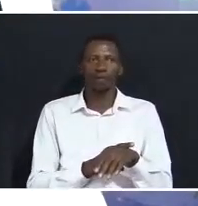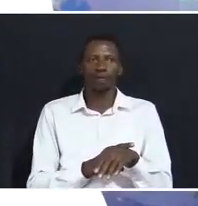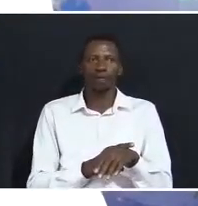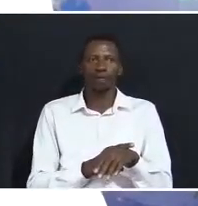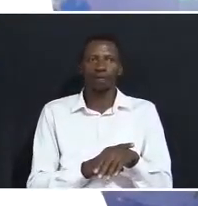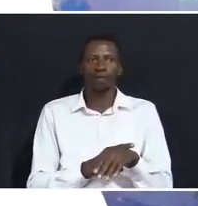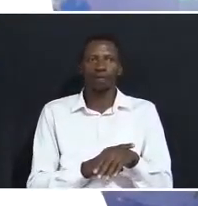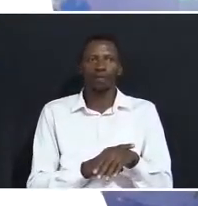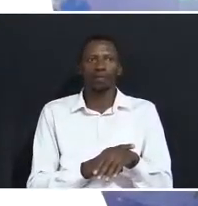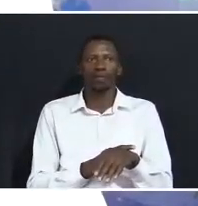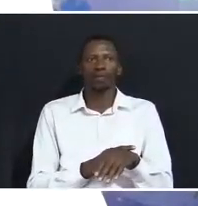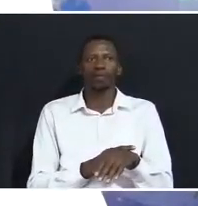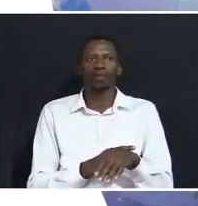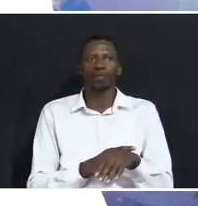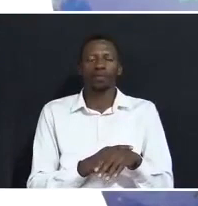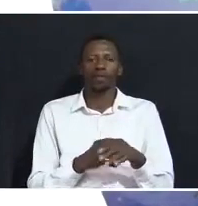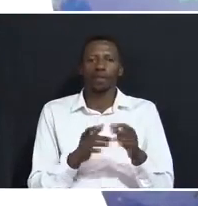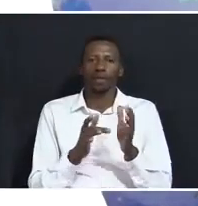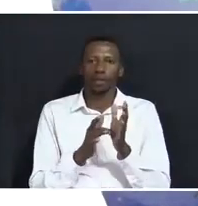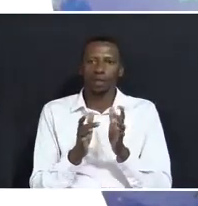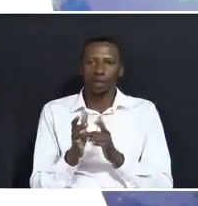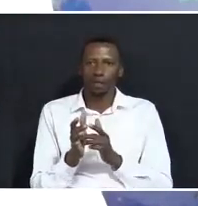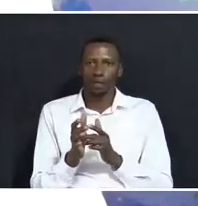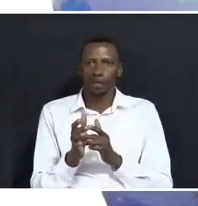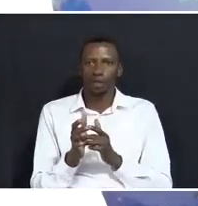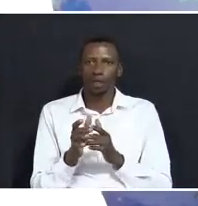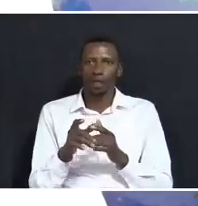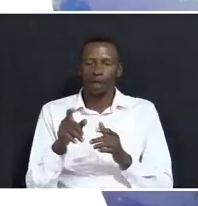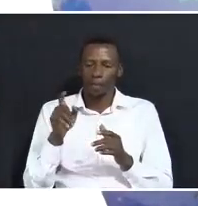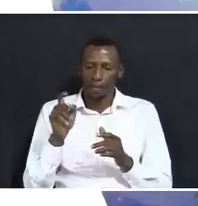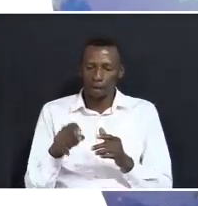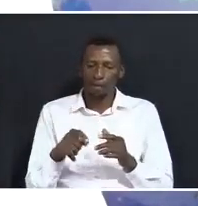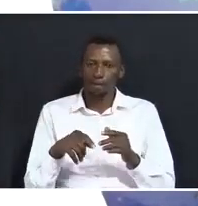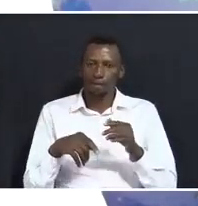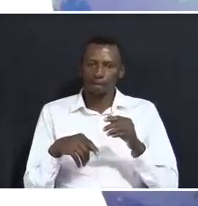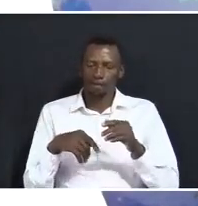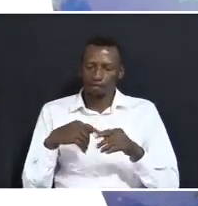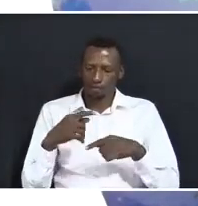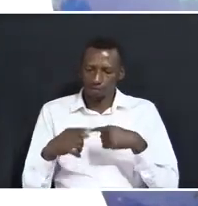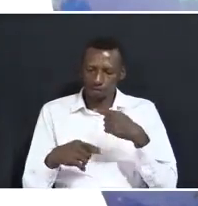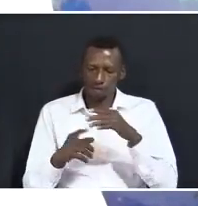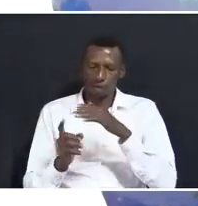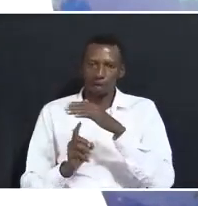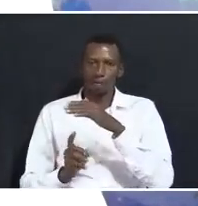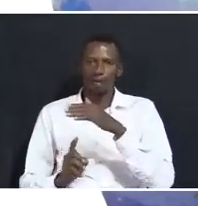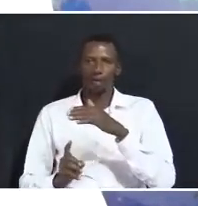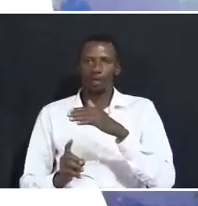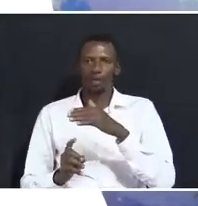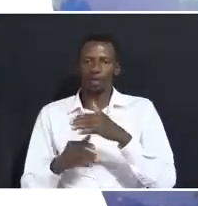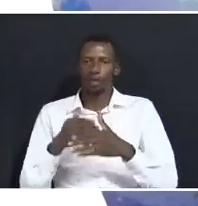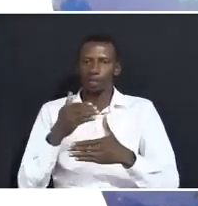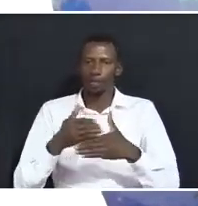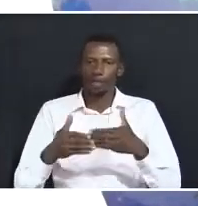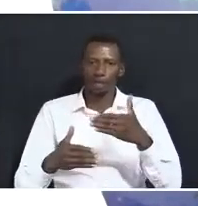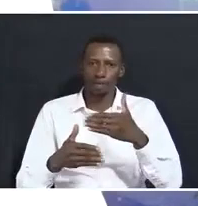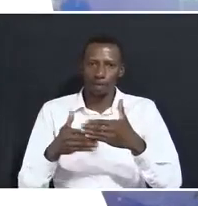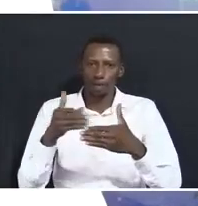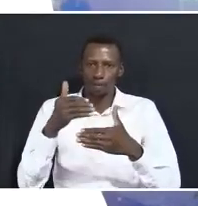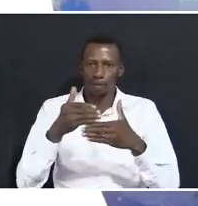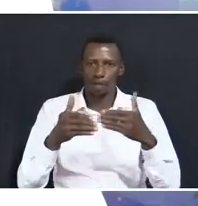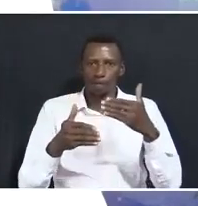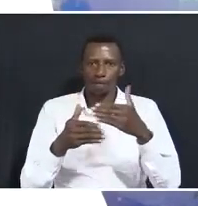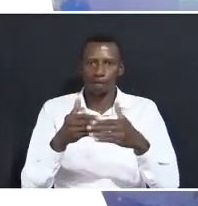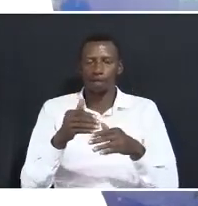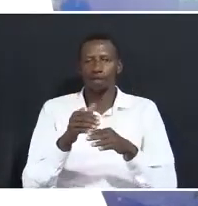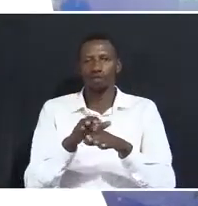cool. And he had to take his ministry as he will take it and build it, slowly building the